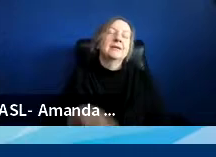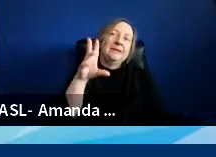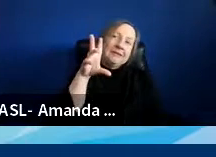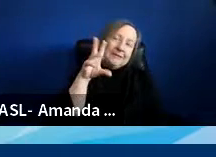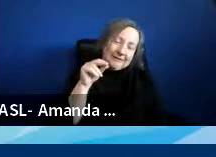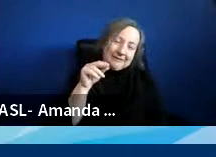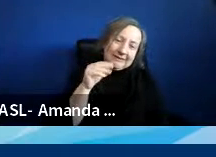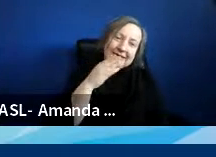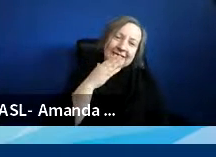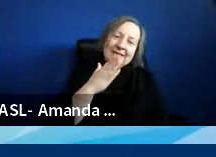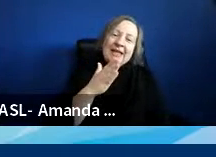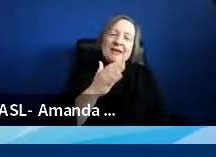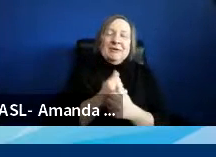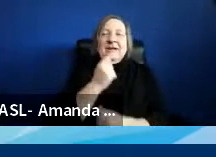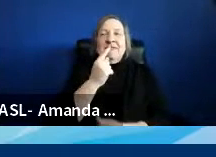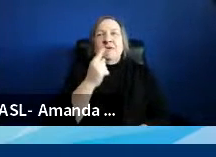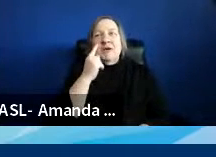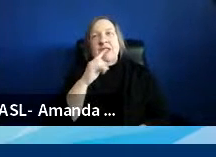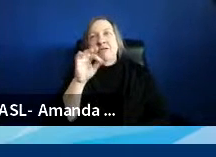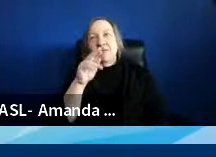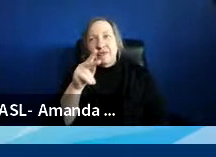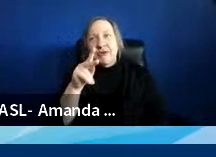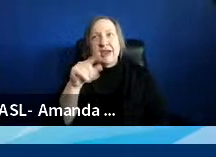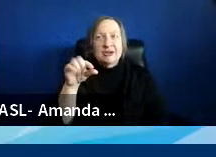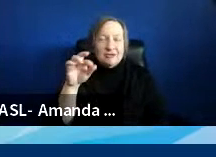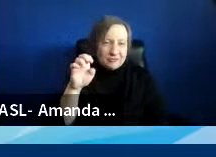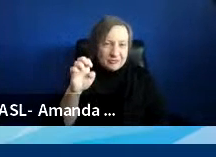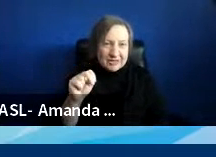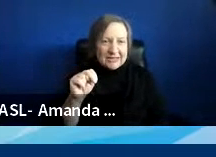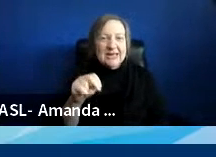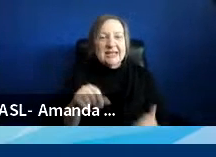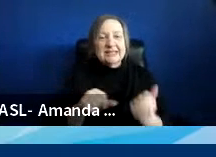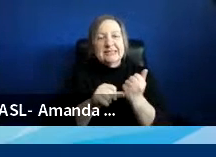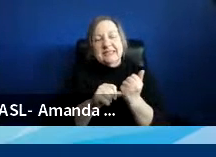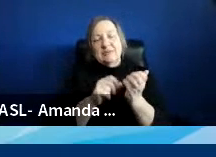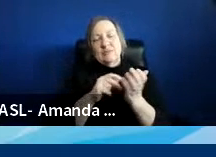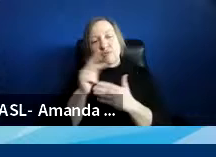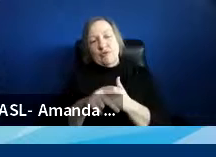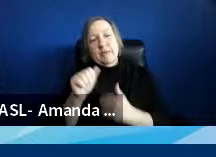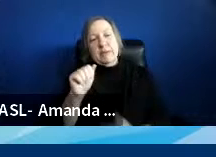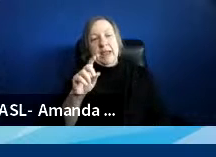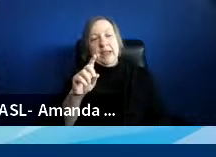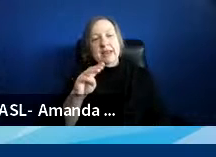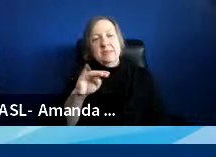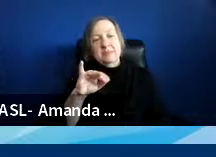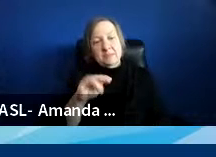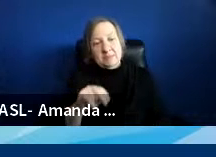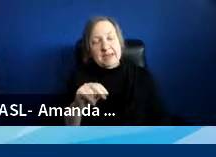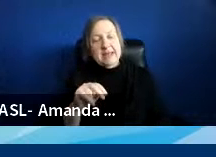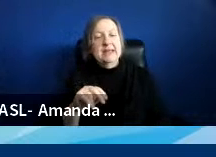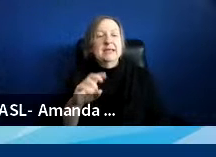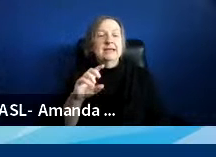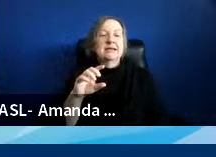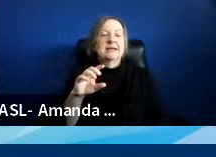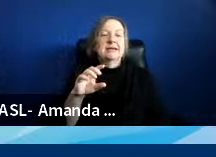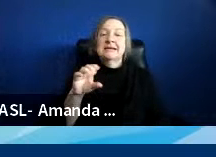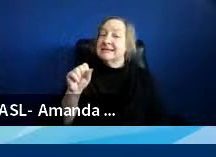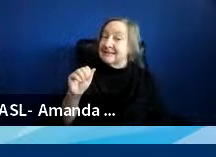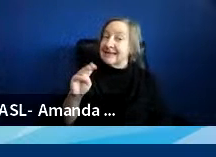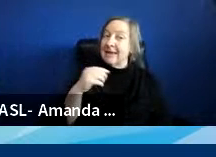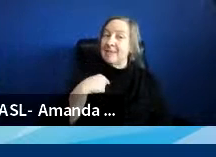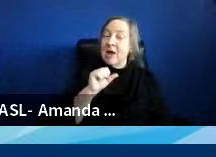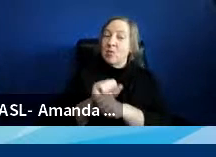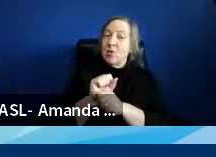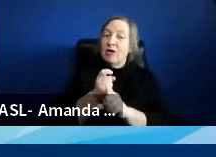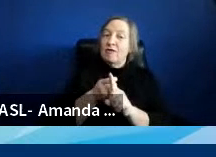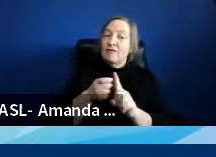you, everyone. Frank Green, once again, Assistant Program Administrator, and Sam. I work from Vancouver, but